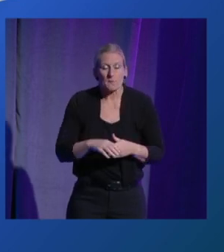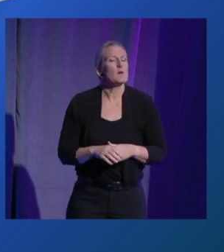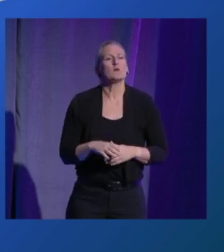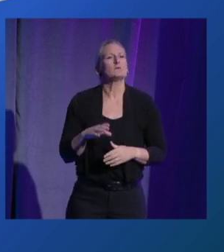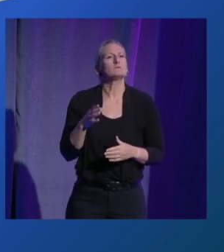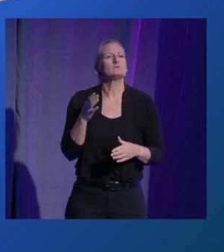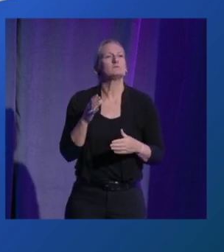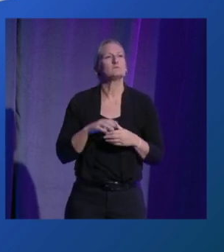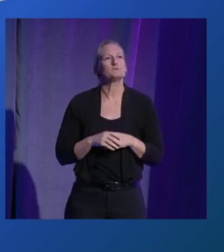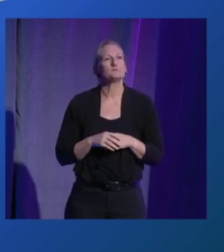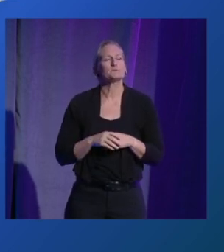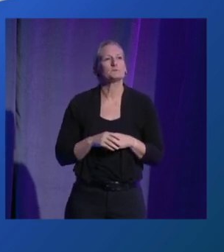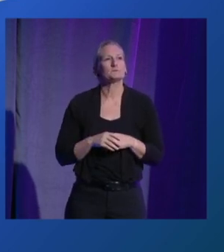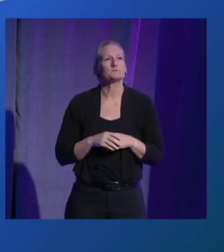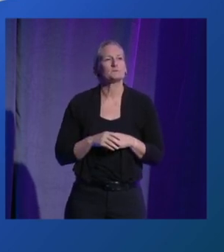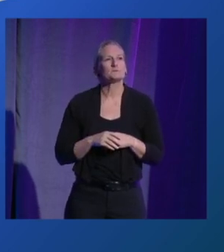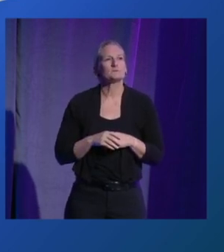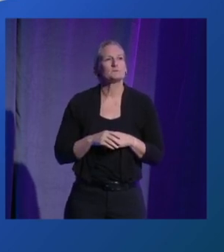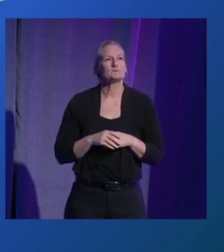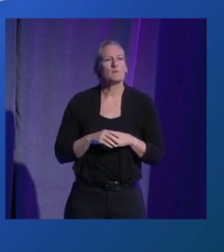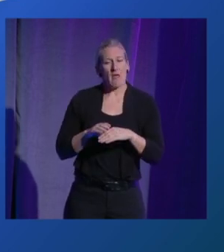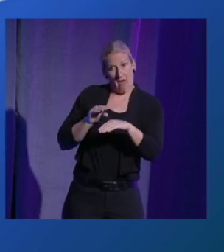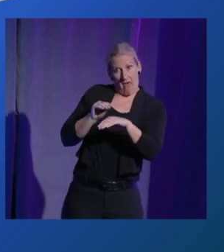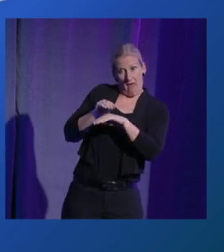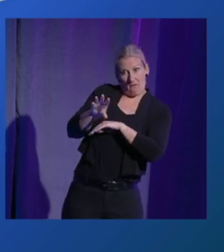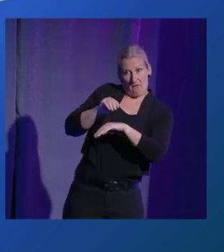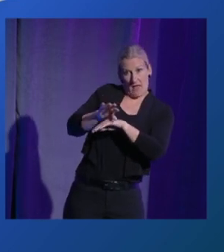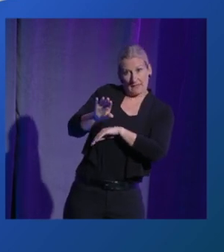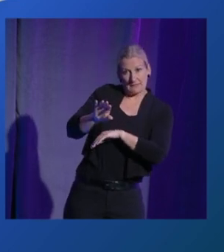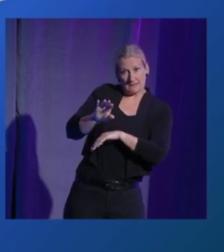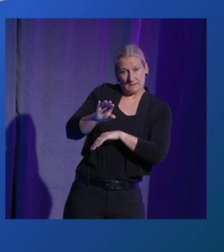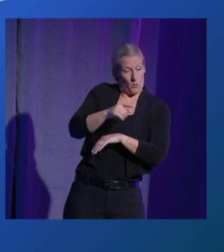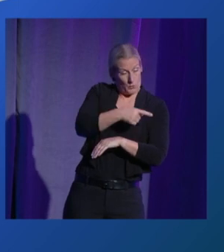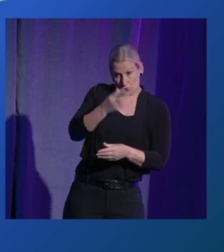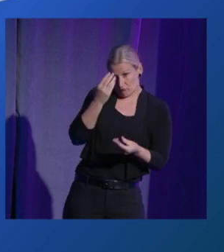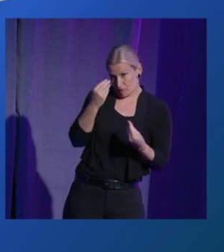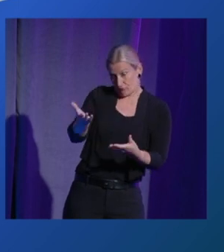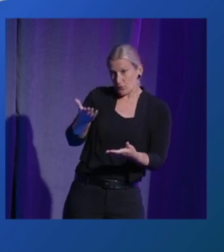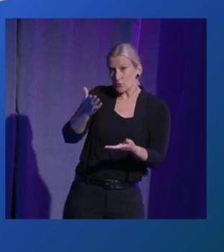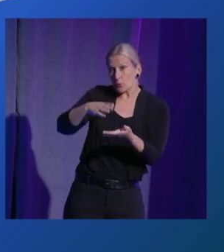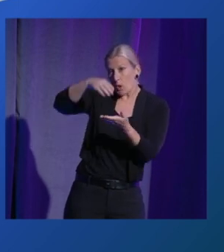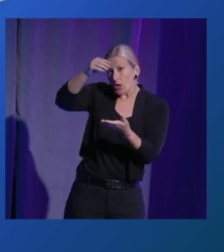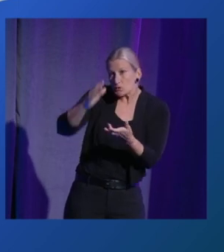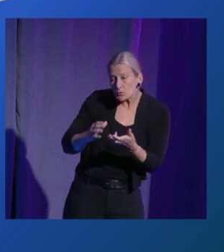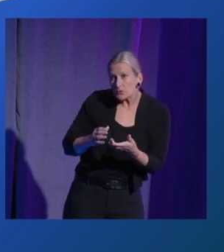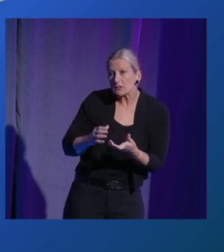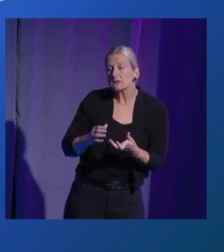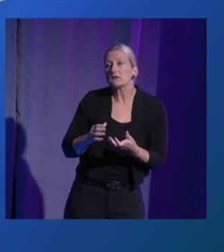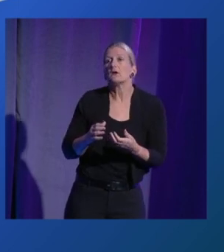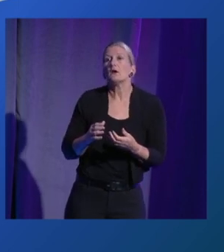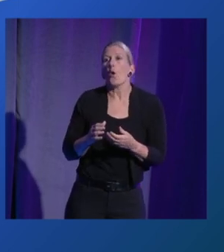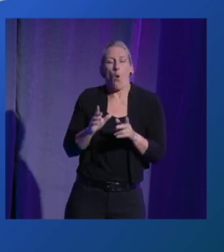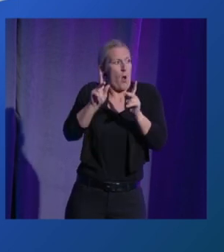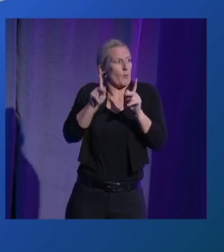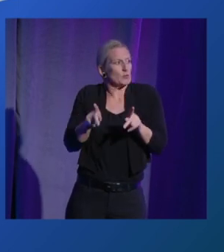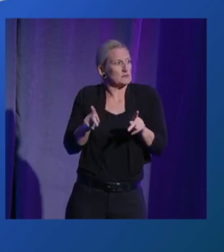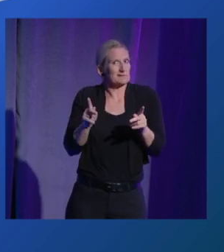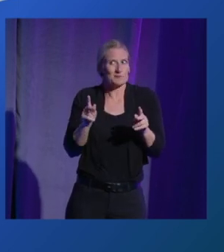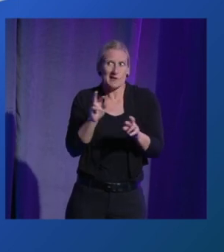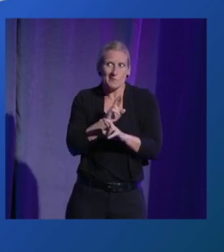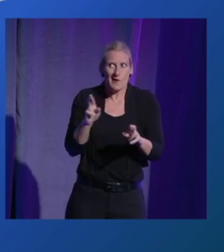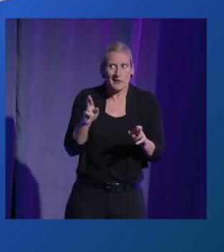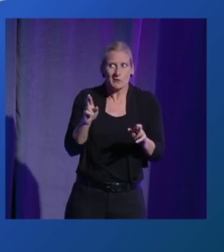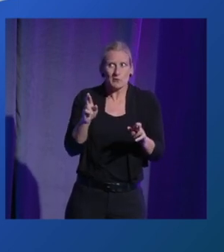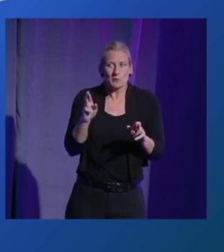give um to to a student or a person that's thinking about coming into this sector as to what they should be